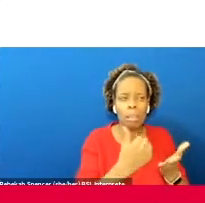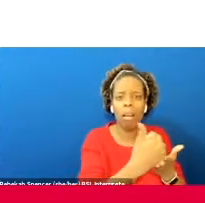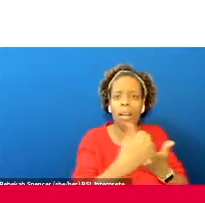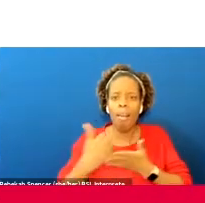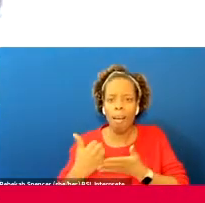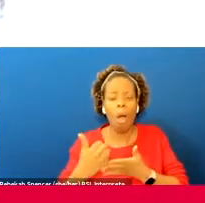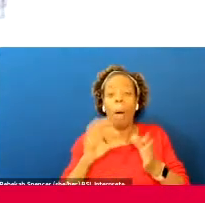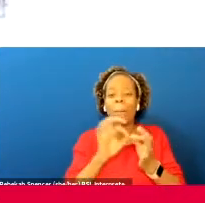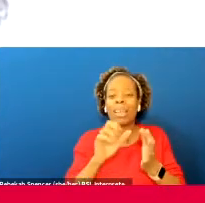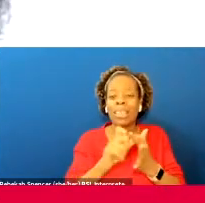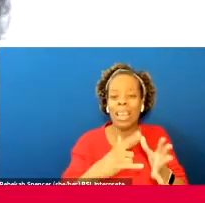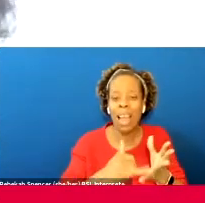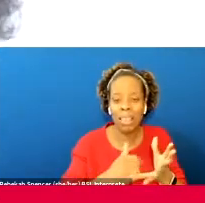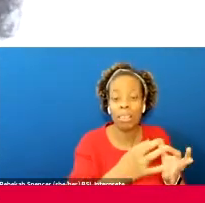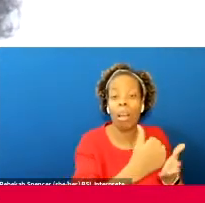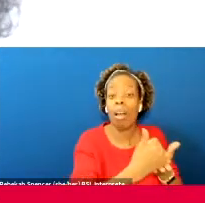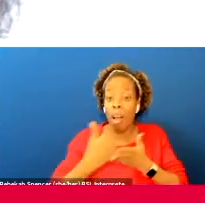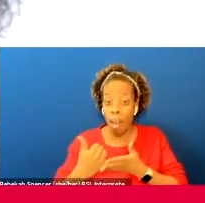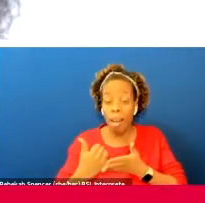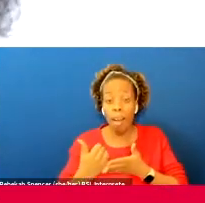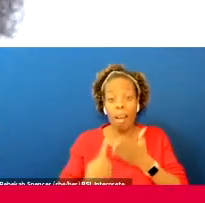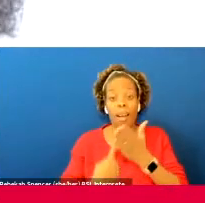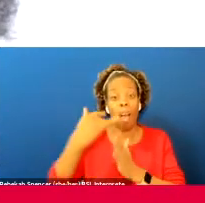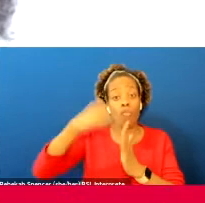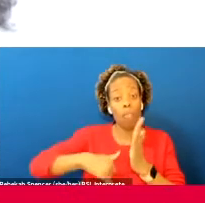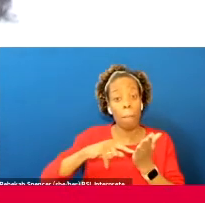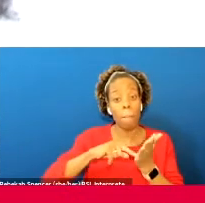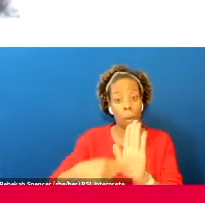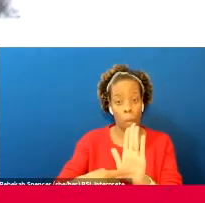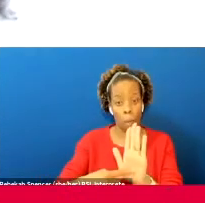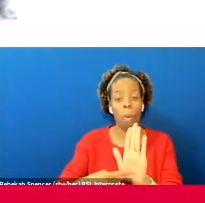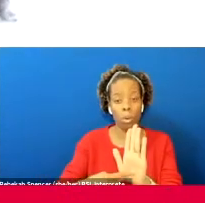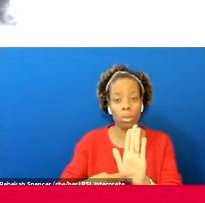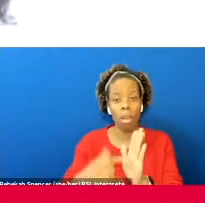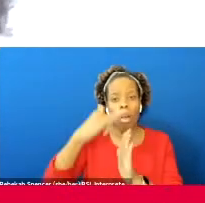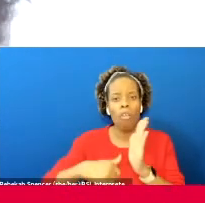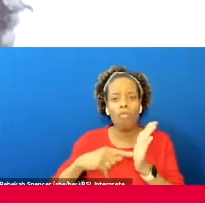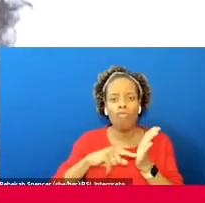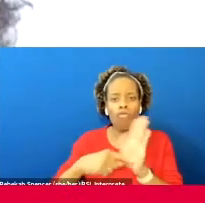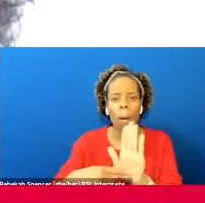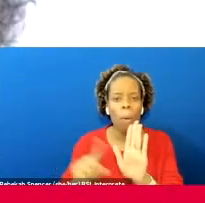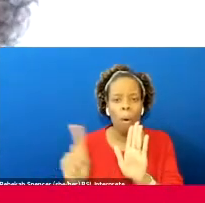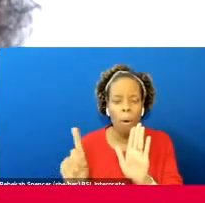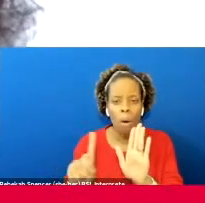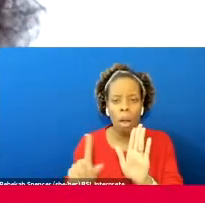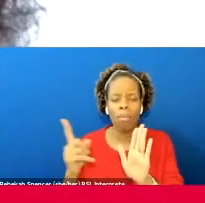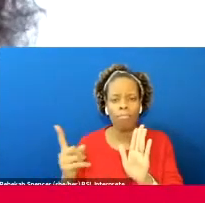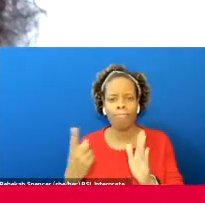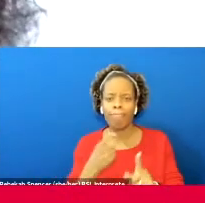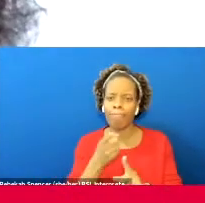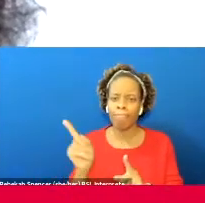alongside BDS, there was a report that was written which exposed the implications that the University